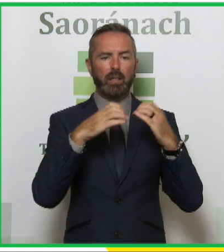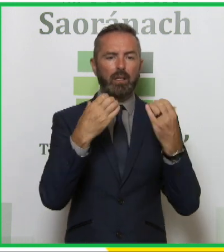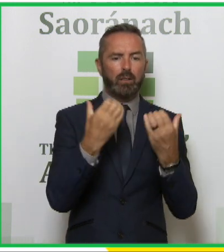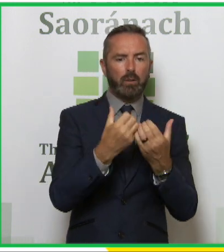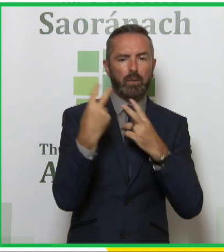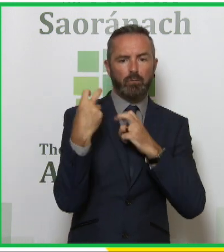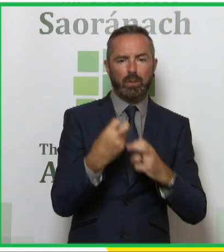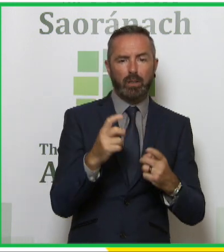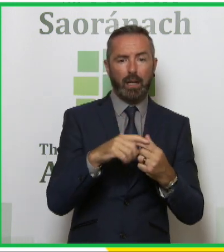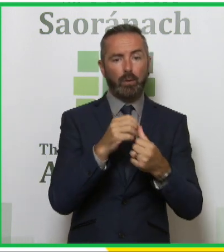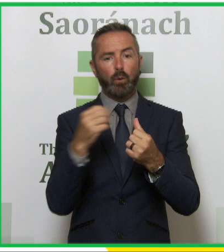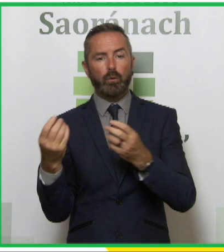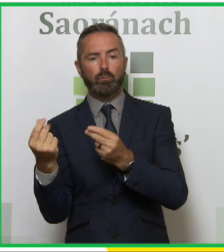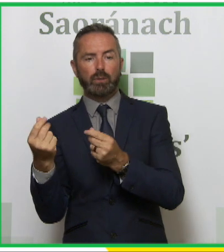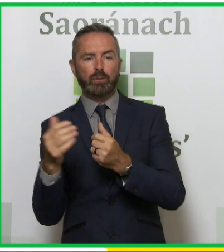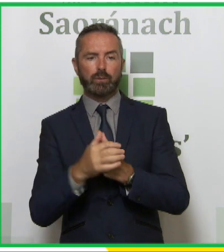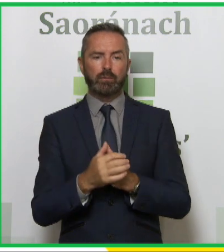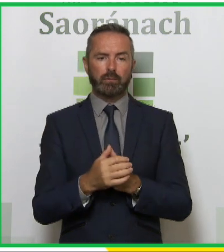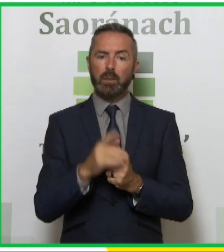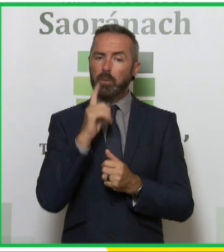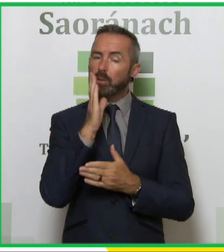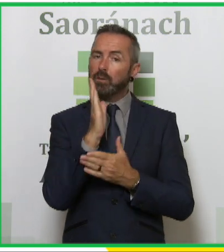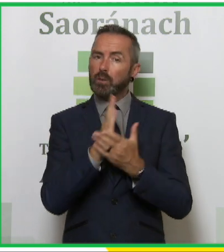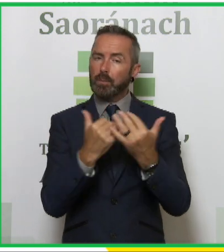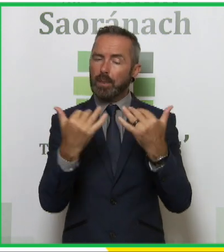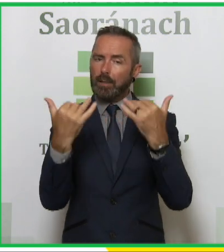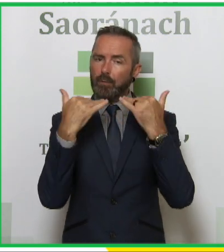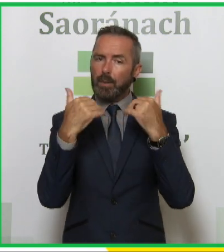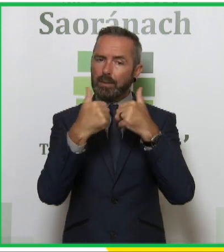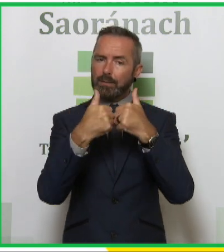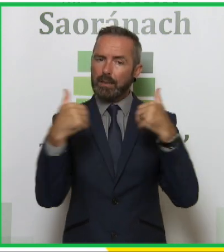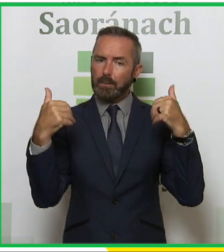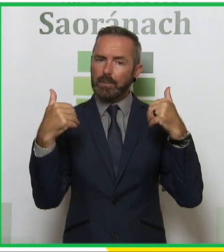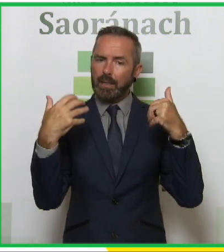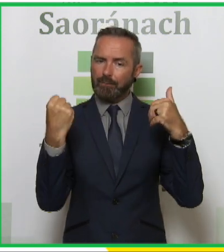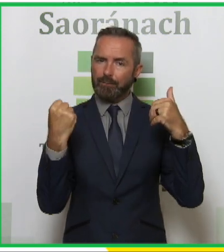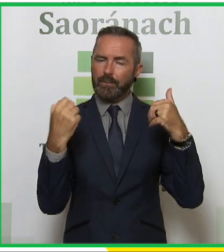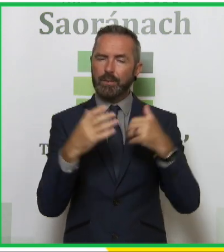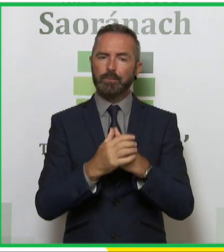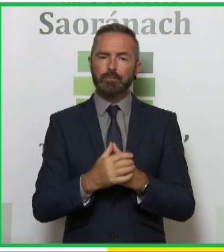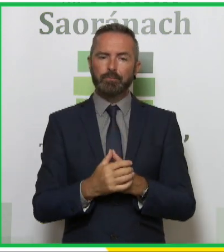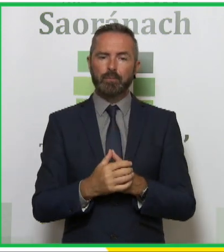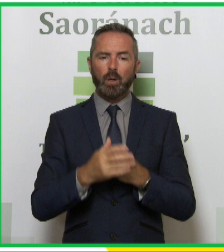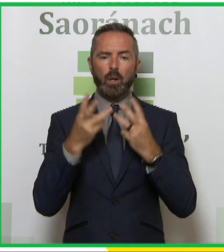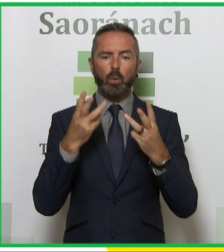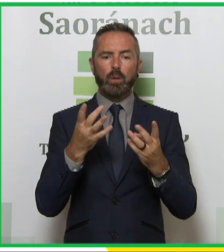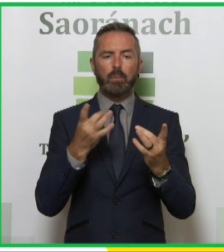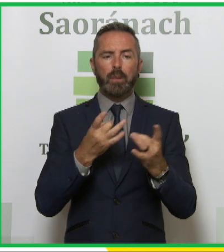resources. There are gaps, though. I'd like to pick a few